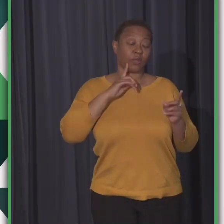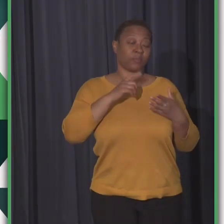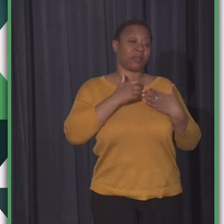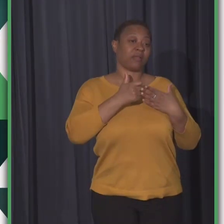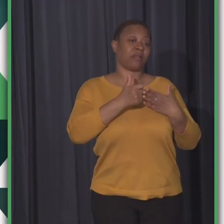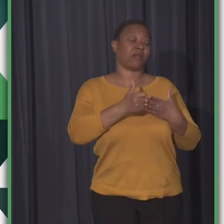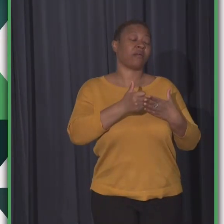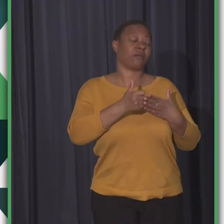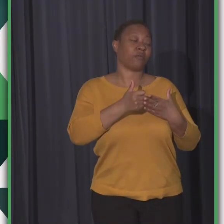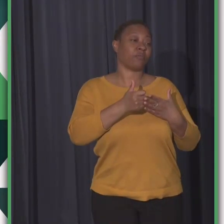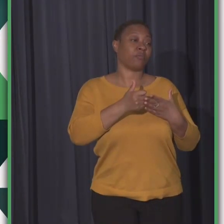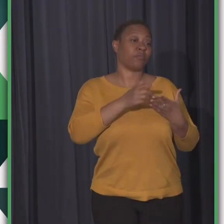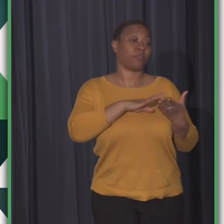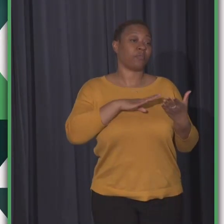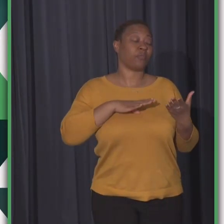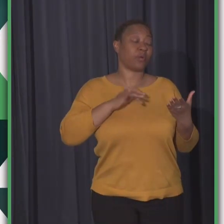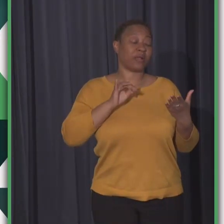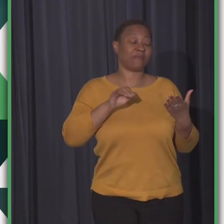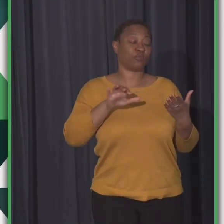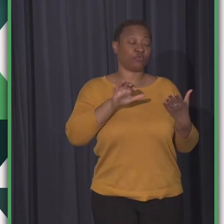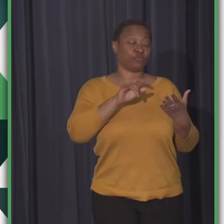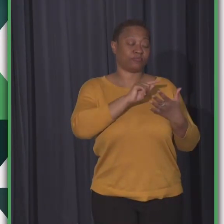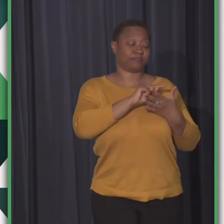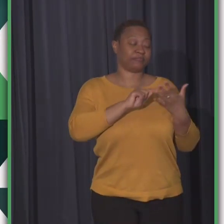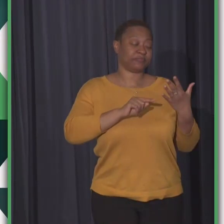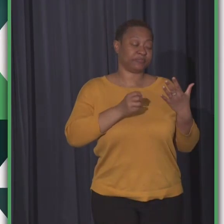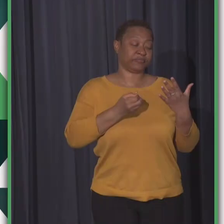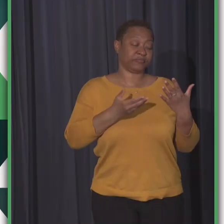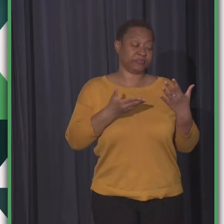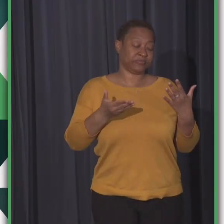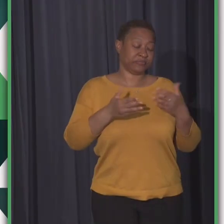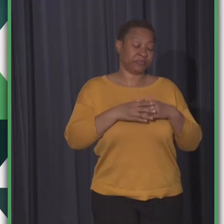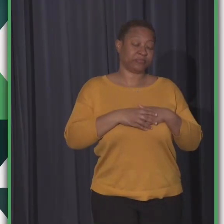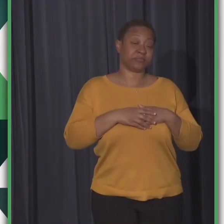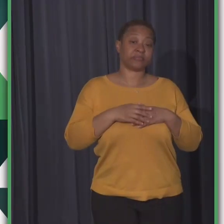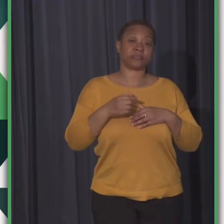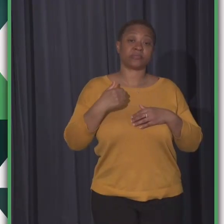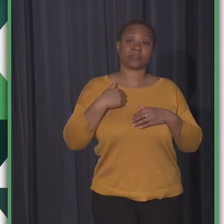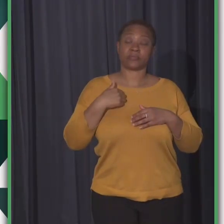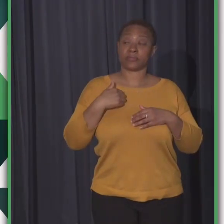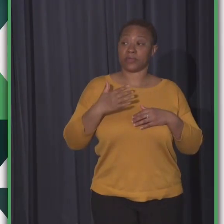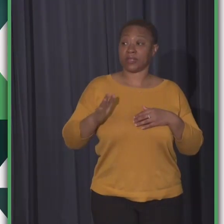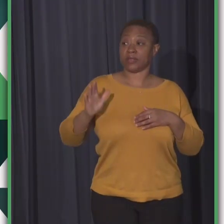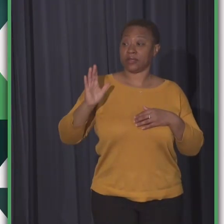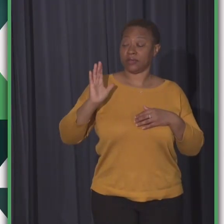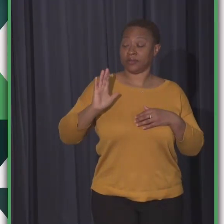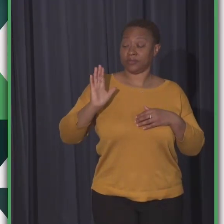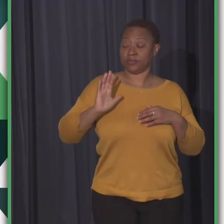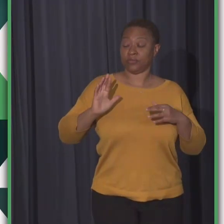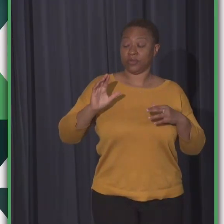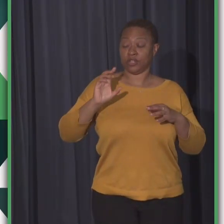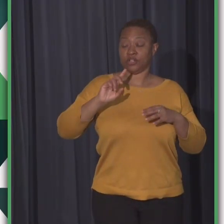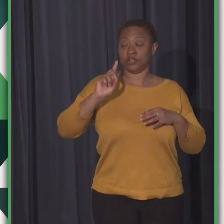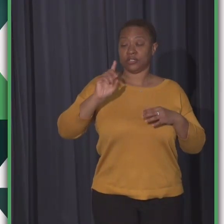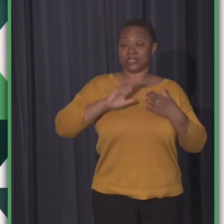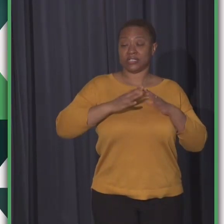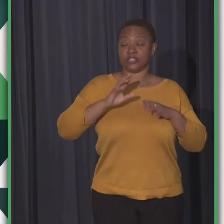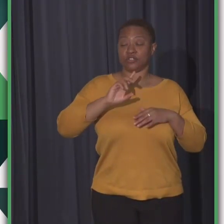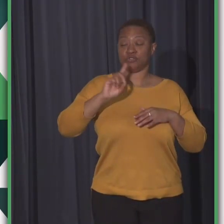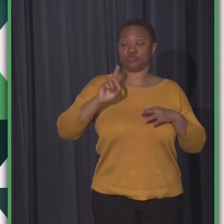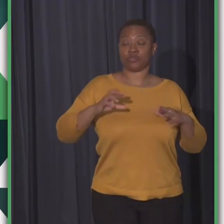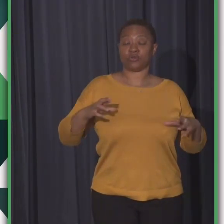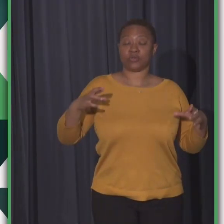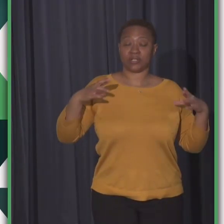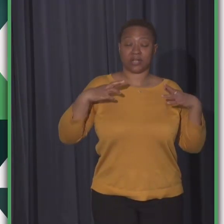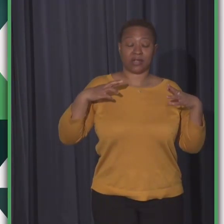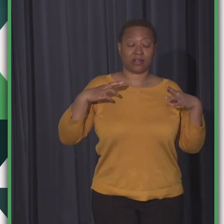board to do a couple of things. As you know, I'm a City of Detroit retiree. In fact, I'm president of the City of Detroit Retiree Group. I think